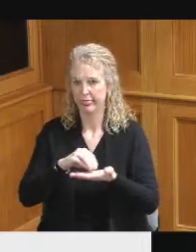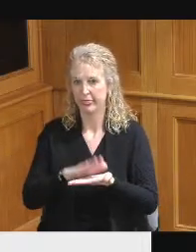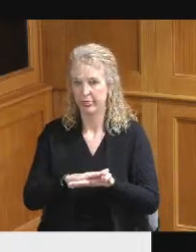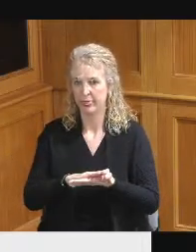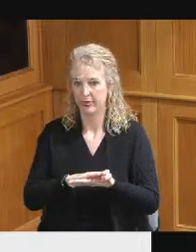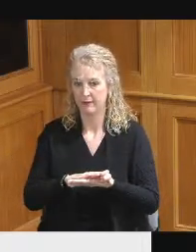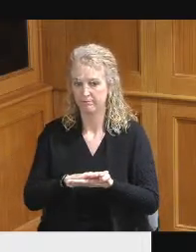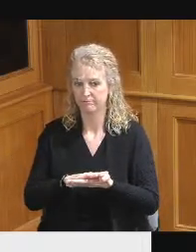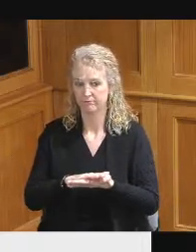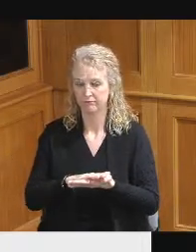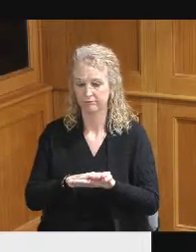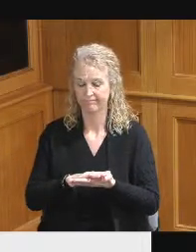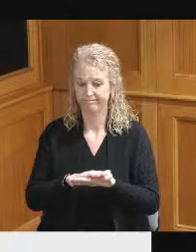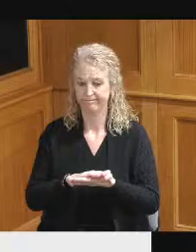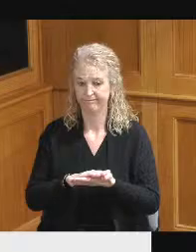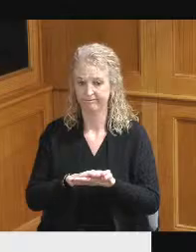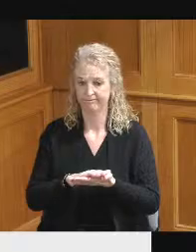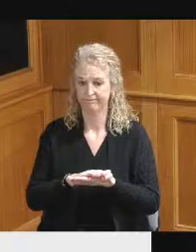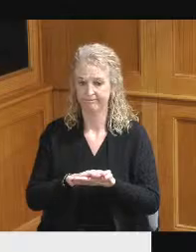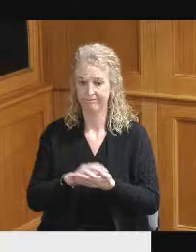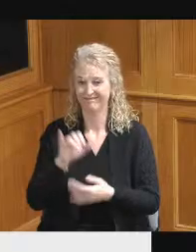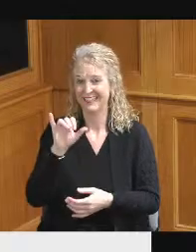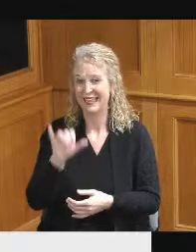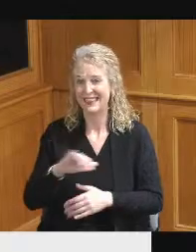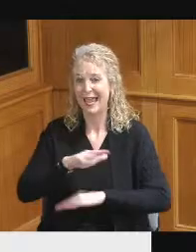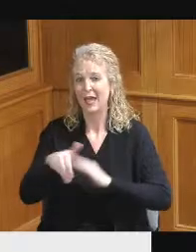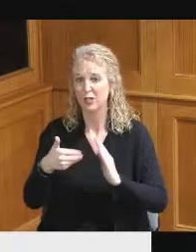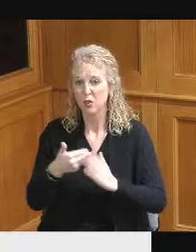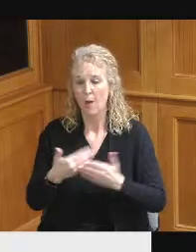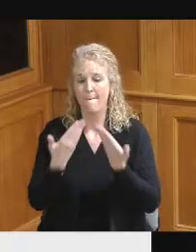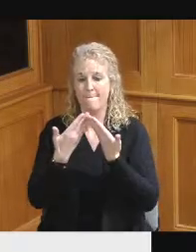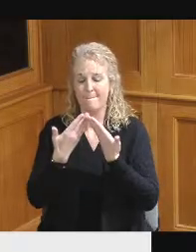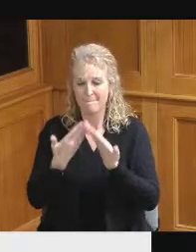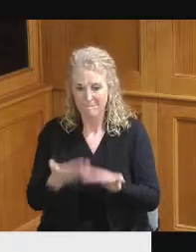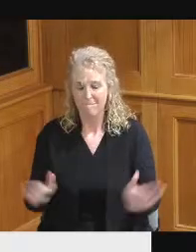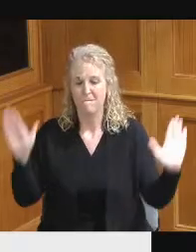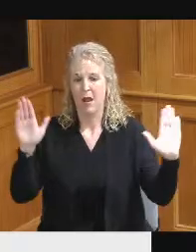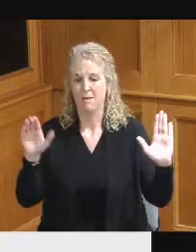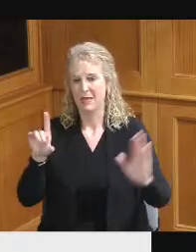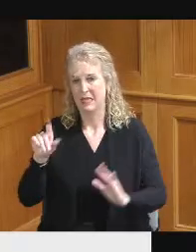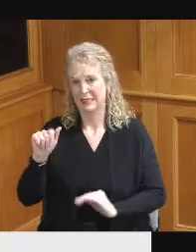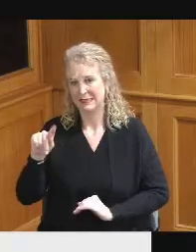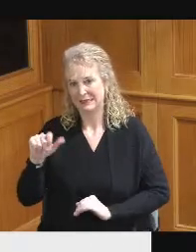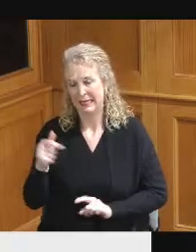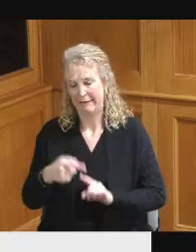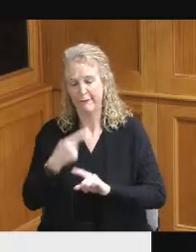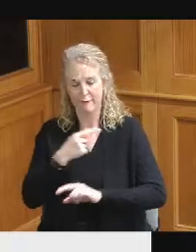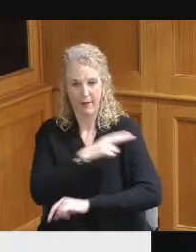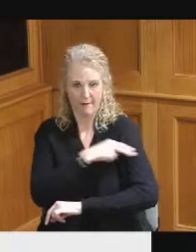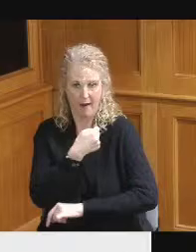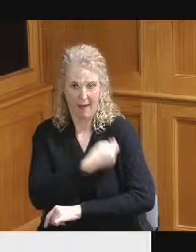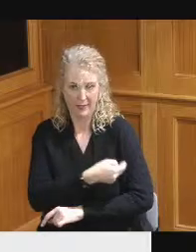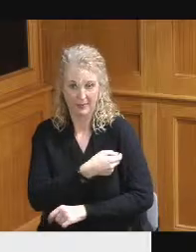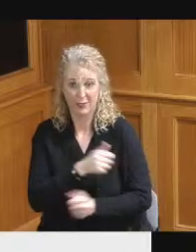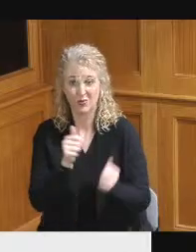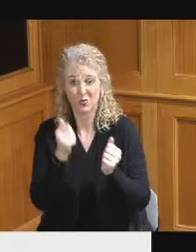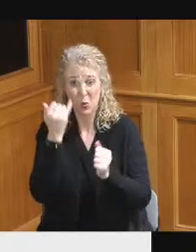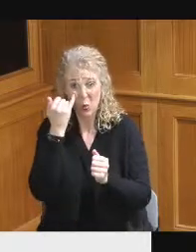the contributed de-identified data from local hospitals who use the